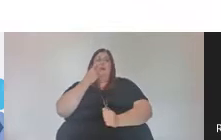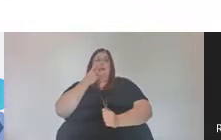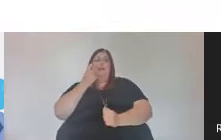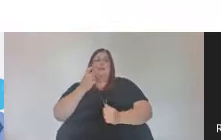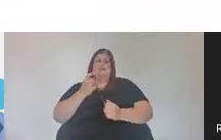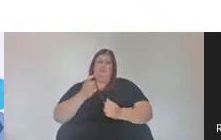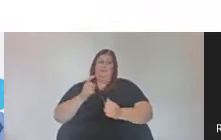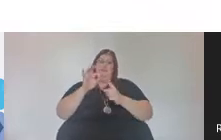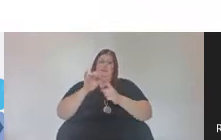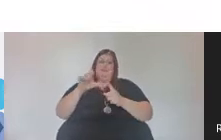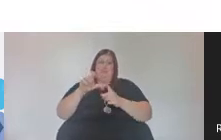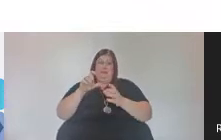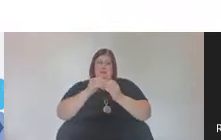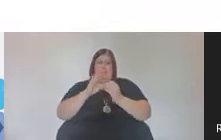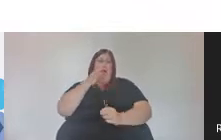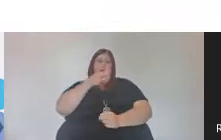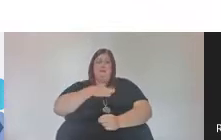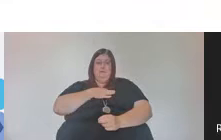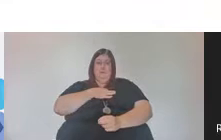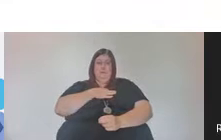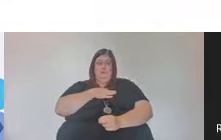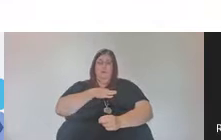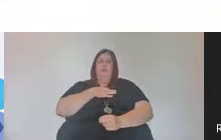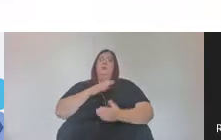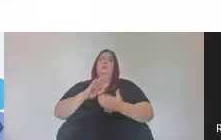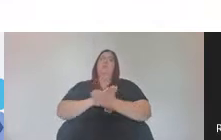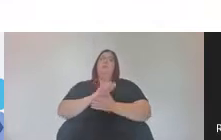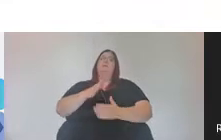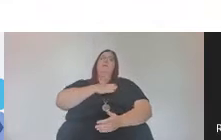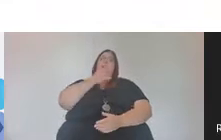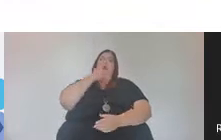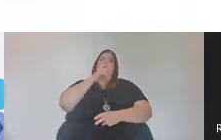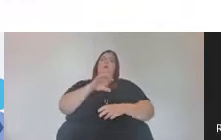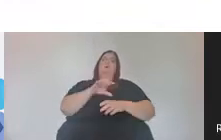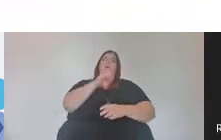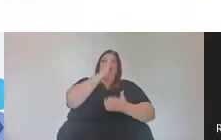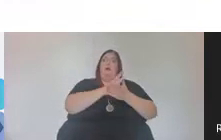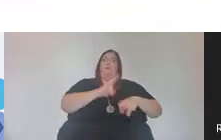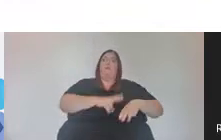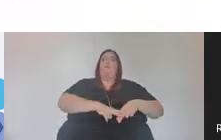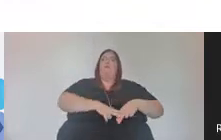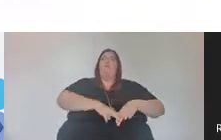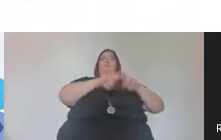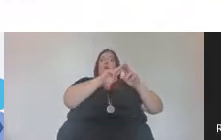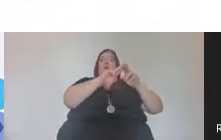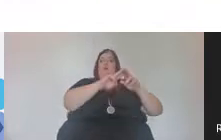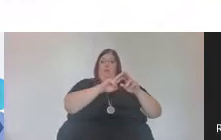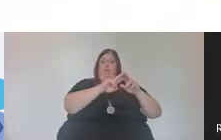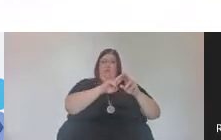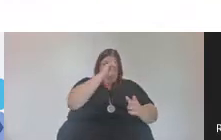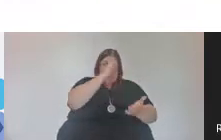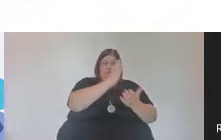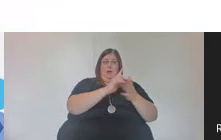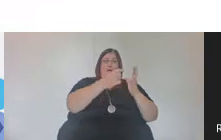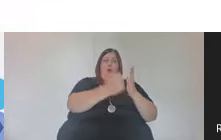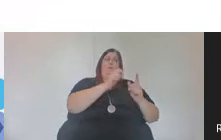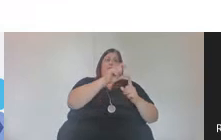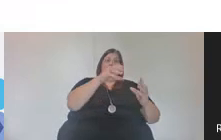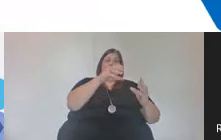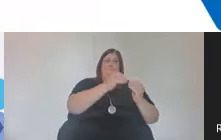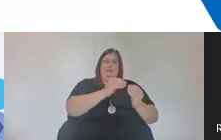place-based partnerships will be asked to do, and that'll enable us to agree the final form that our place-based partnership will take. Next